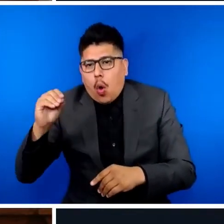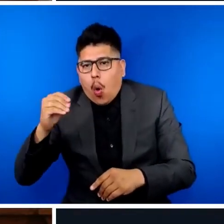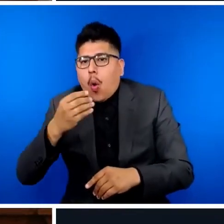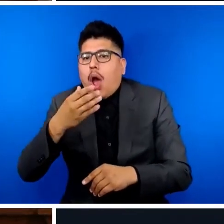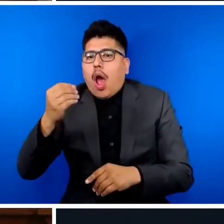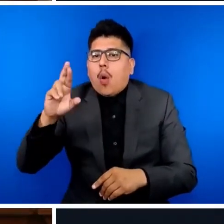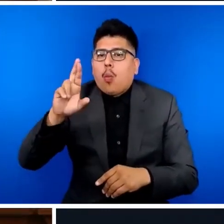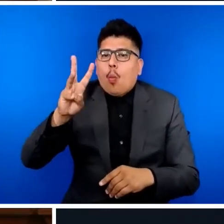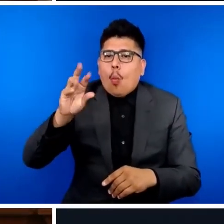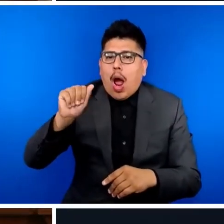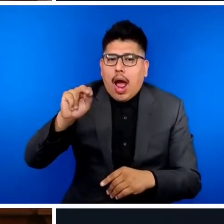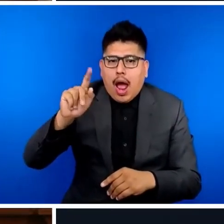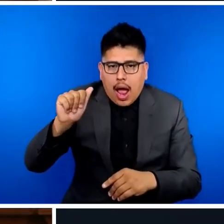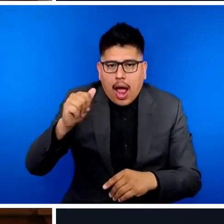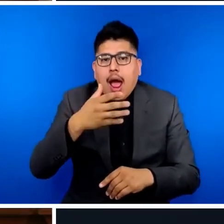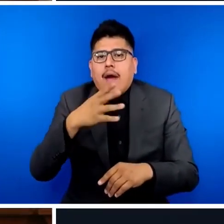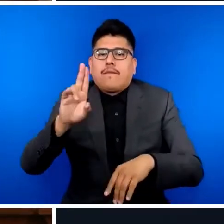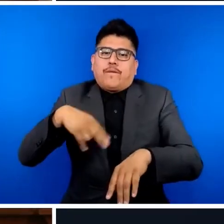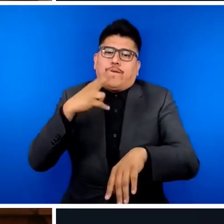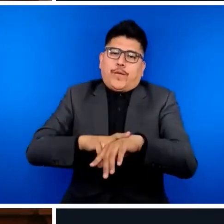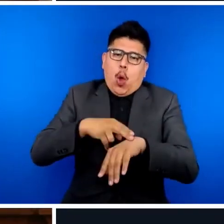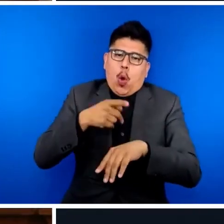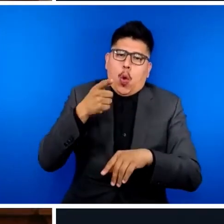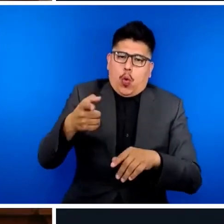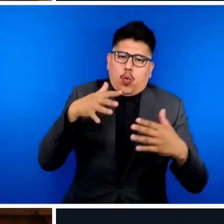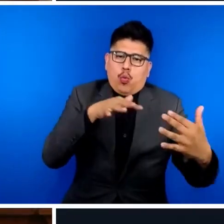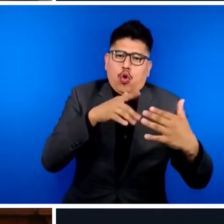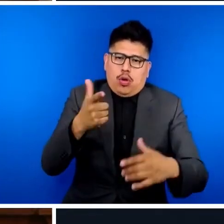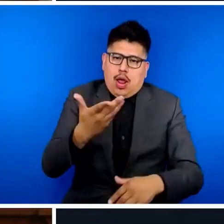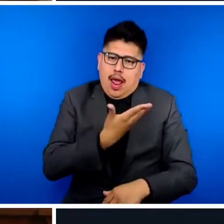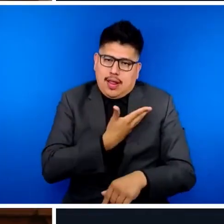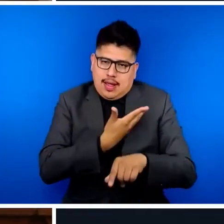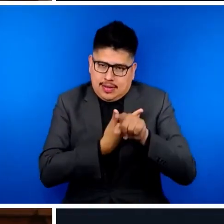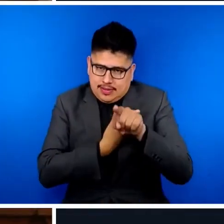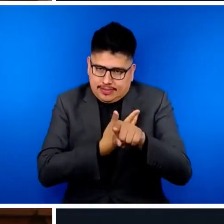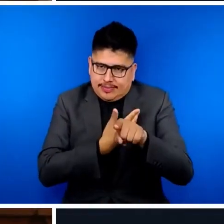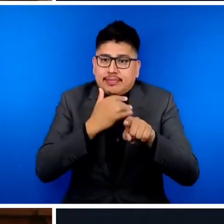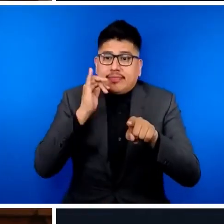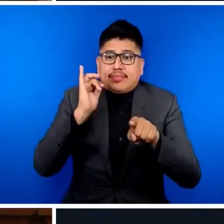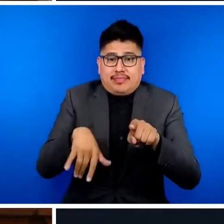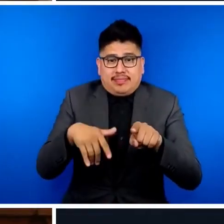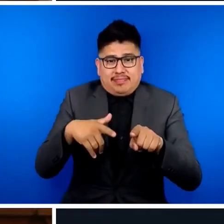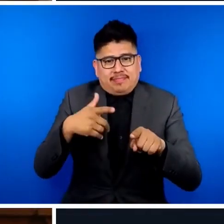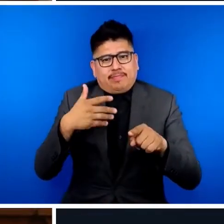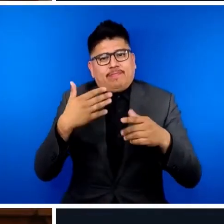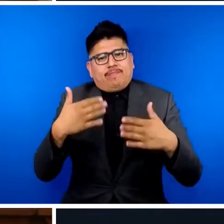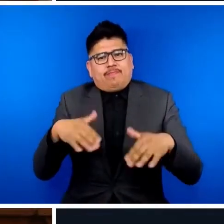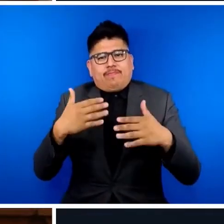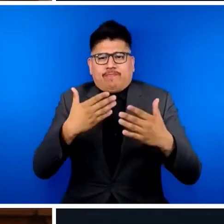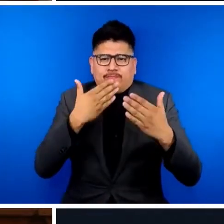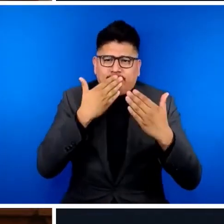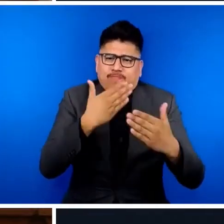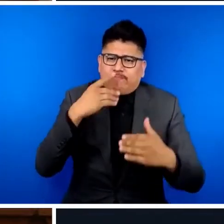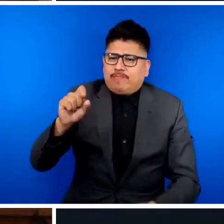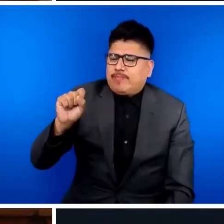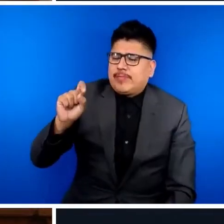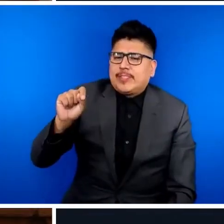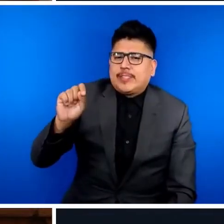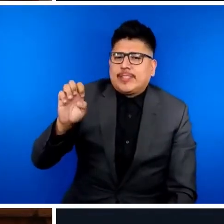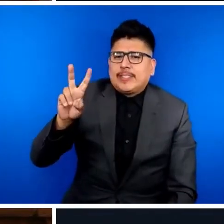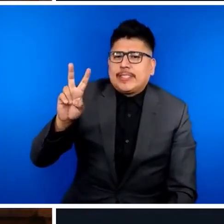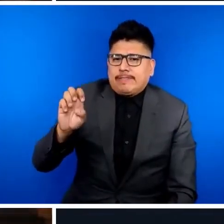about there. And I want to thank Steve Witkoff and Jared Kushner for your help. Thank you, Steve. Thank you,